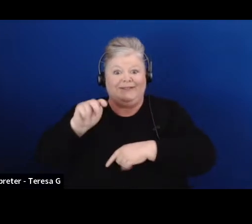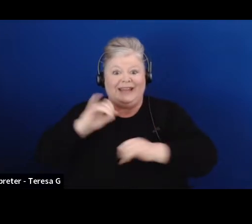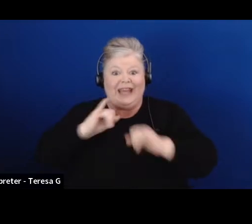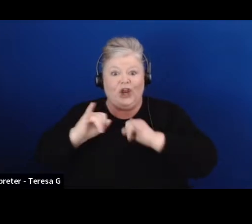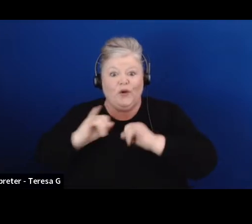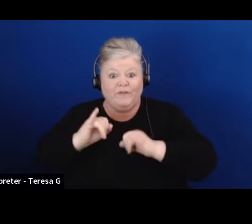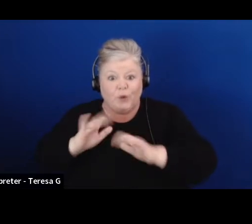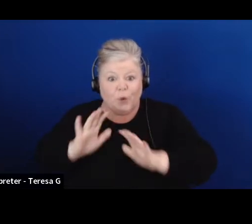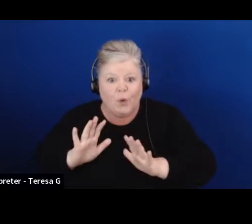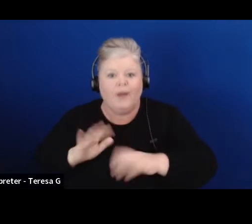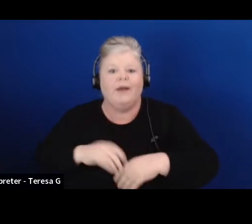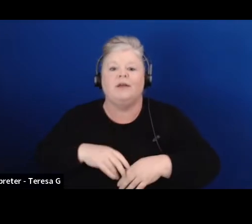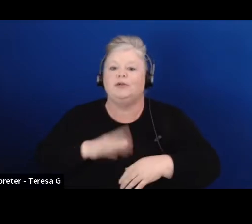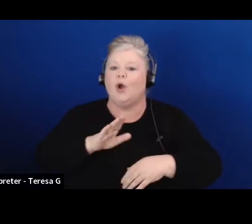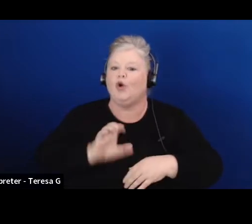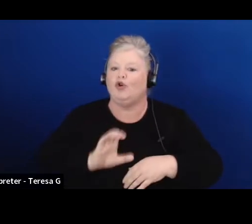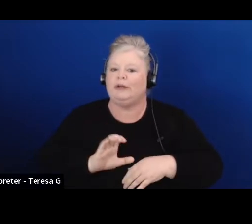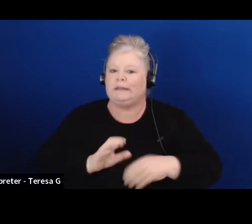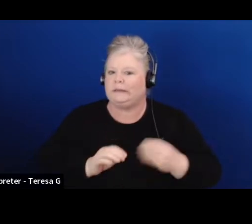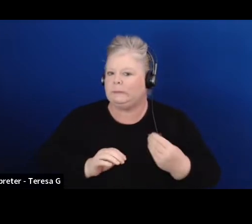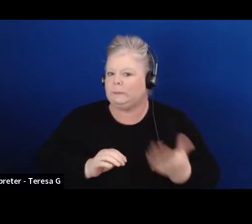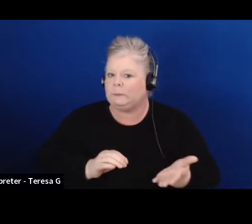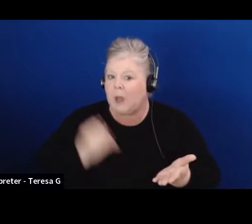suggested that she join our club.